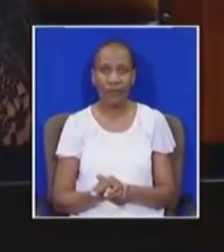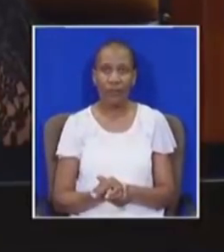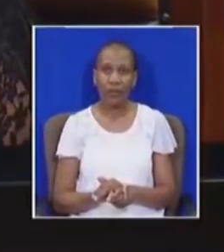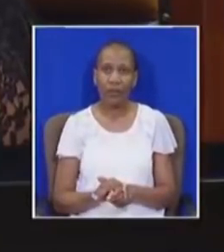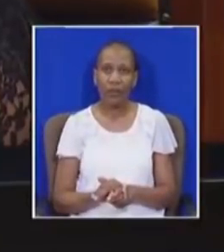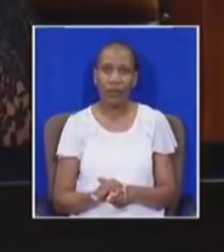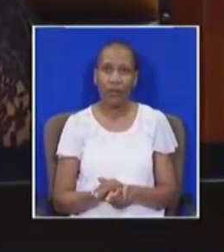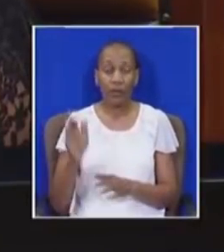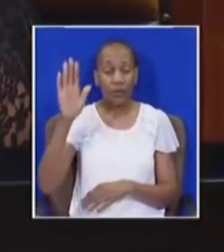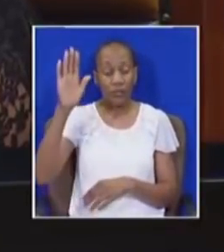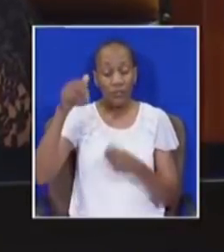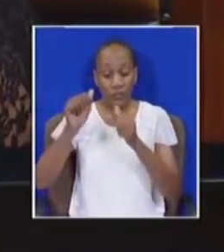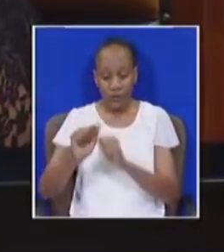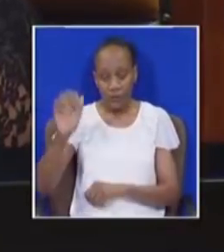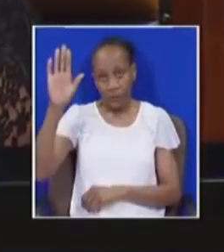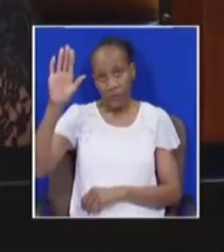Honourable Chairperson.